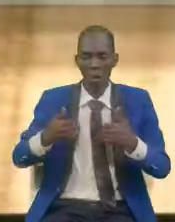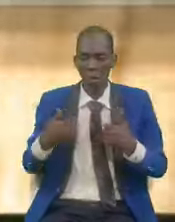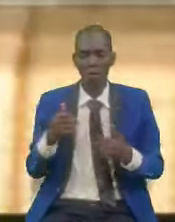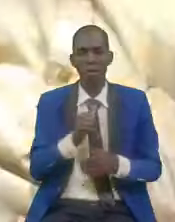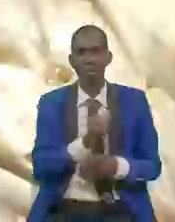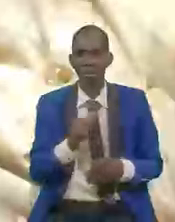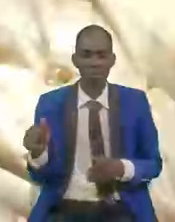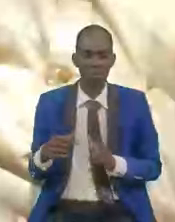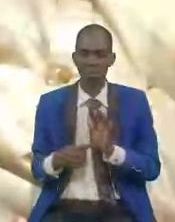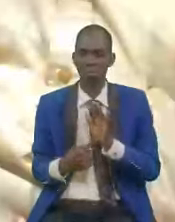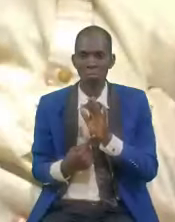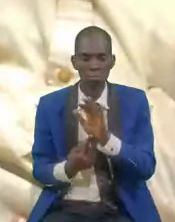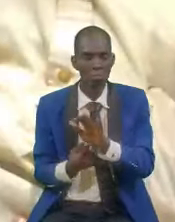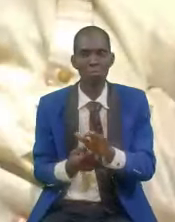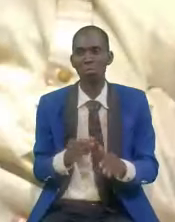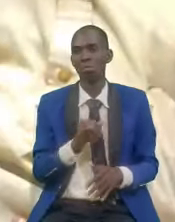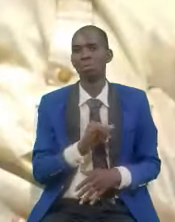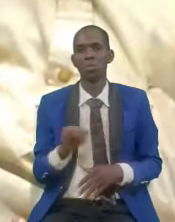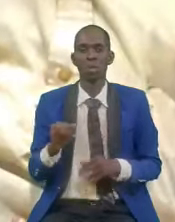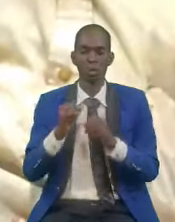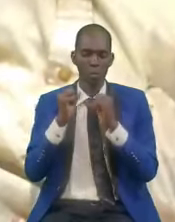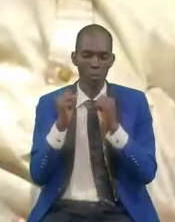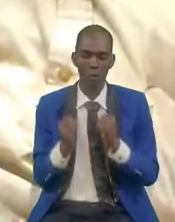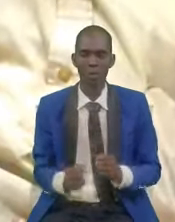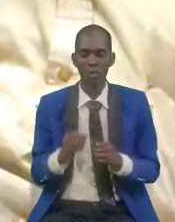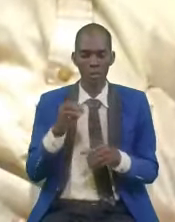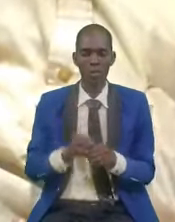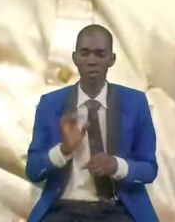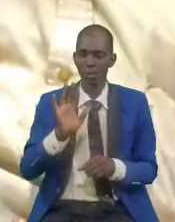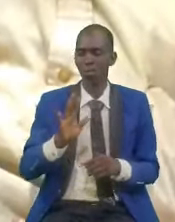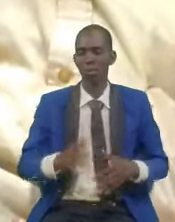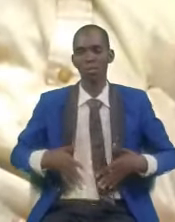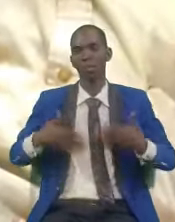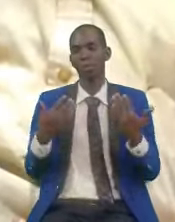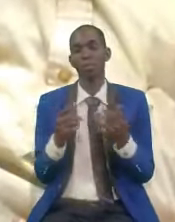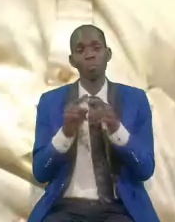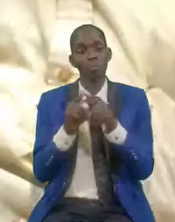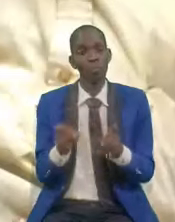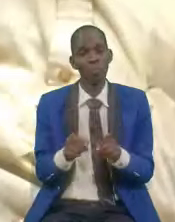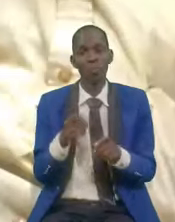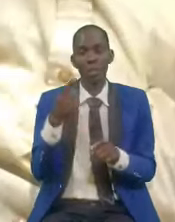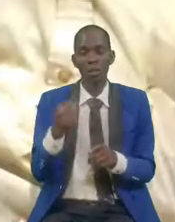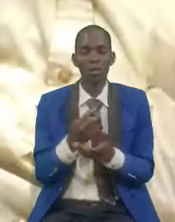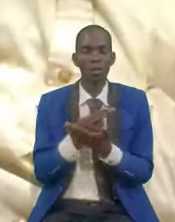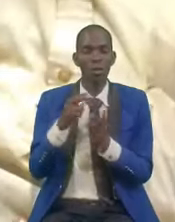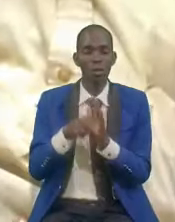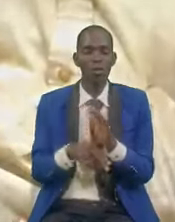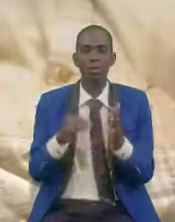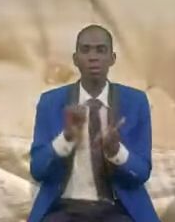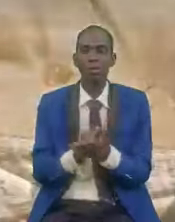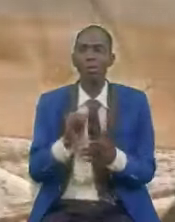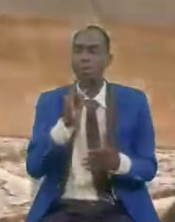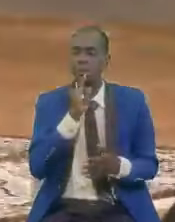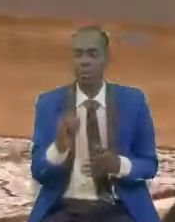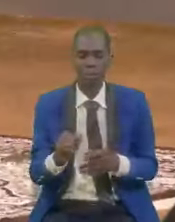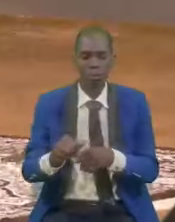revealing, reflecting power in their lives. But the godliness that is